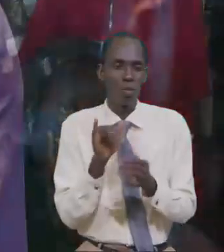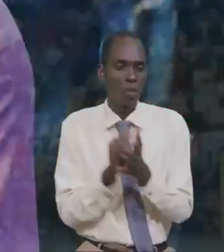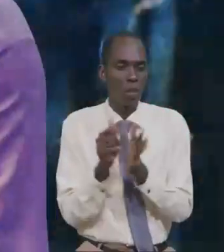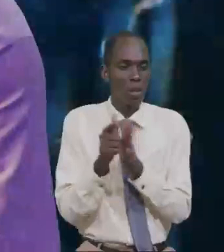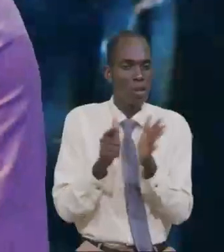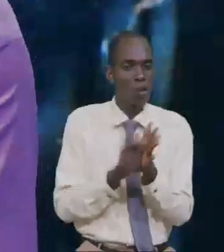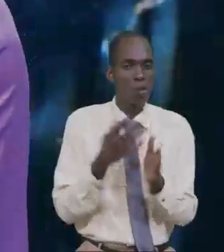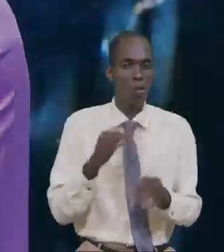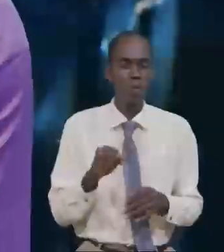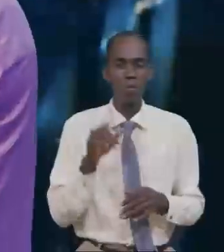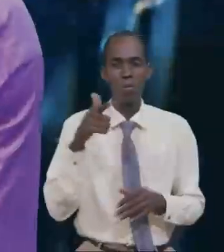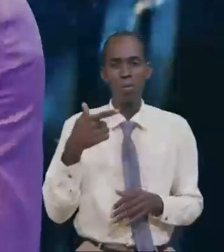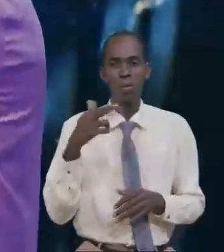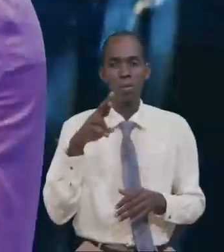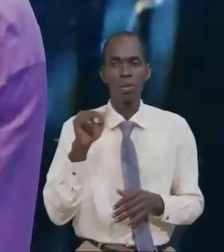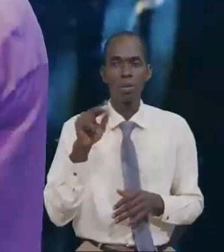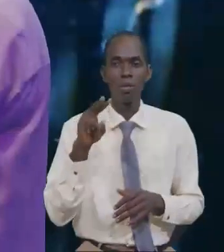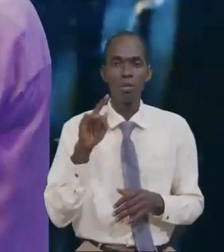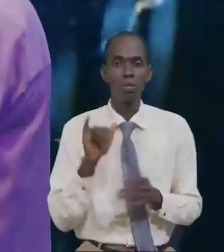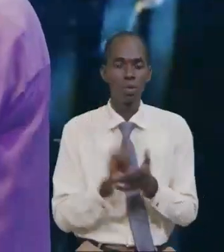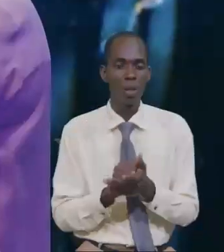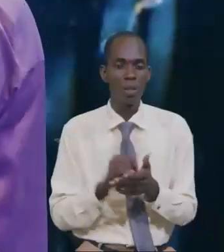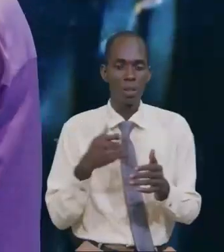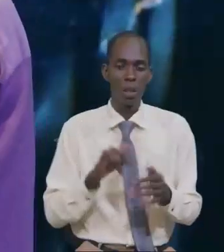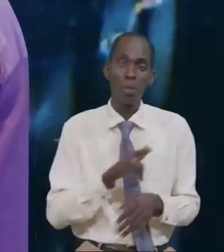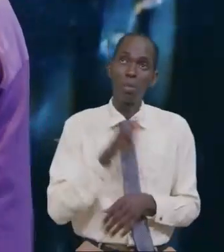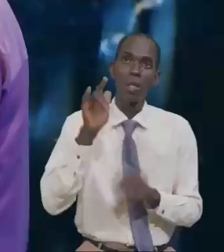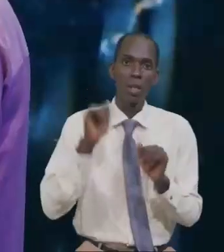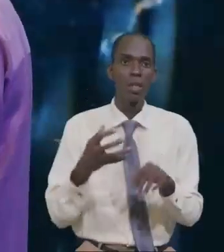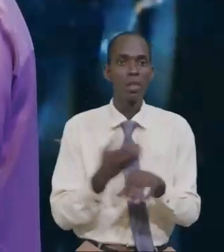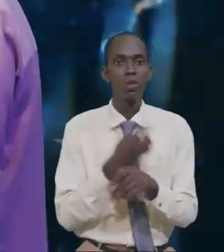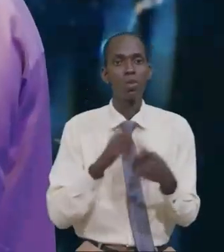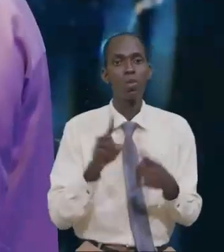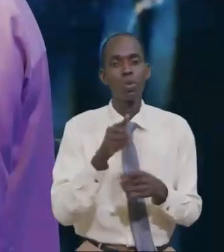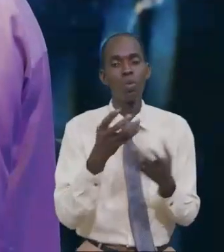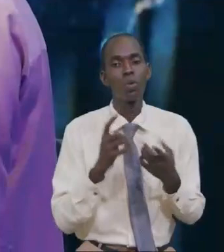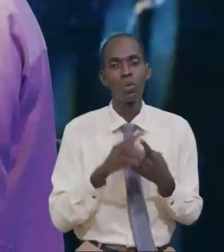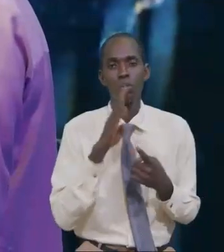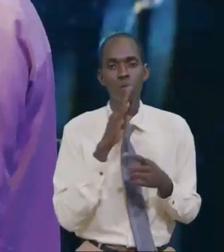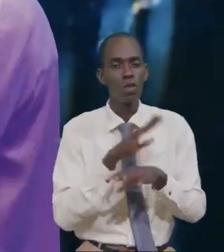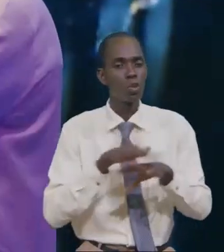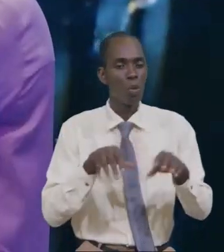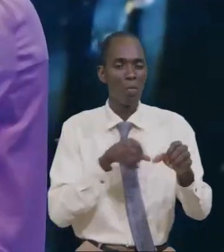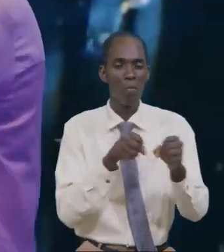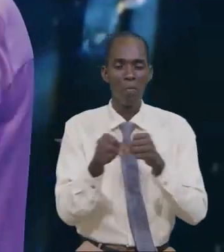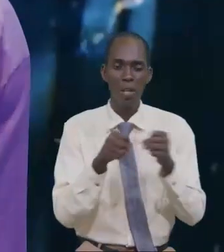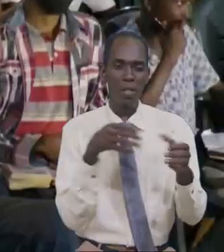Don't kick against the law. Use it. And the Lord will make you have progress in life in